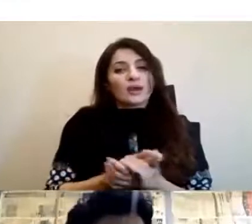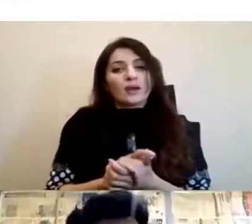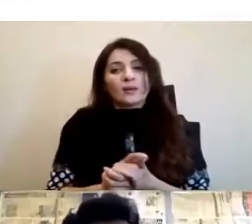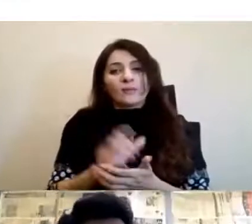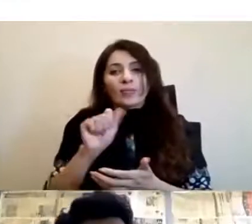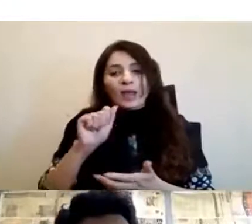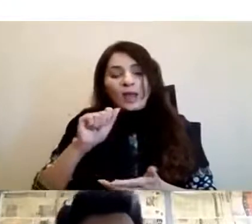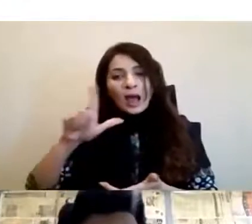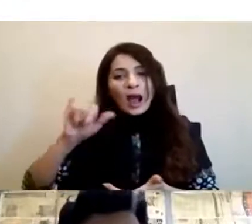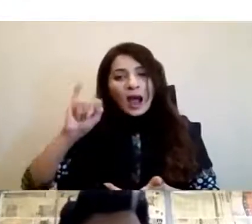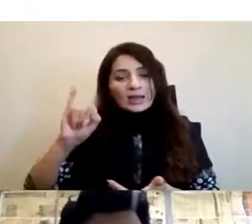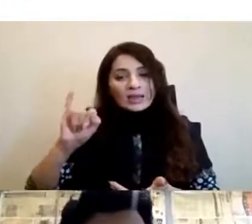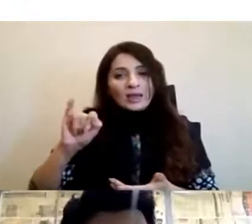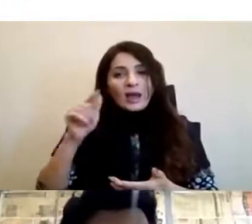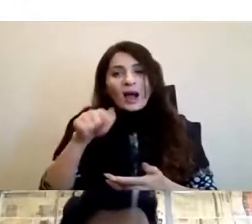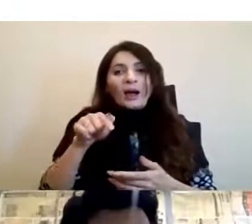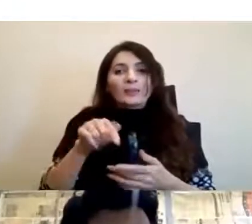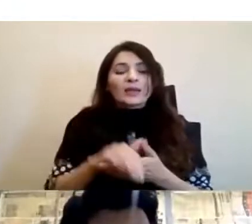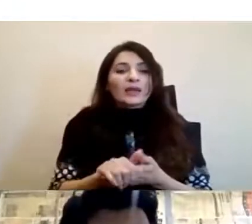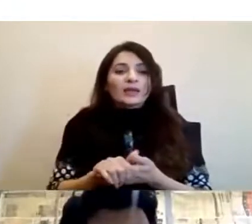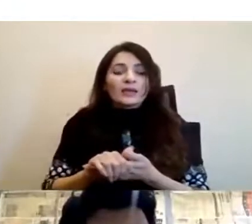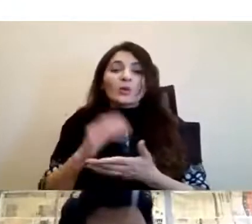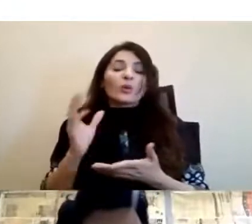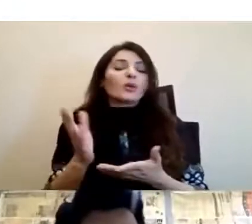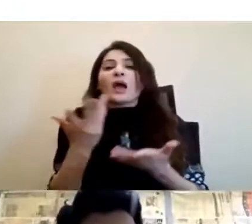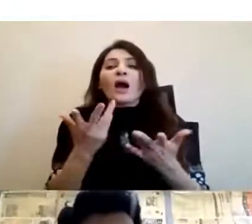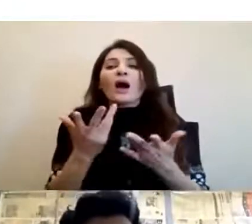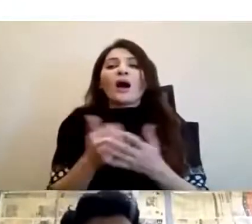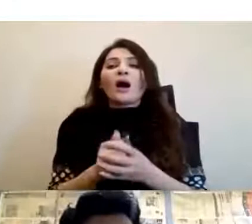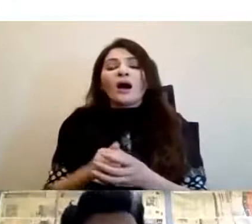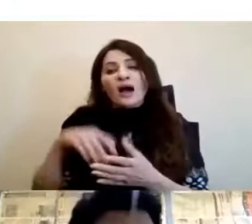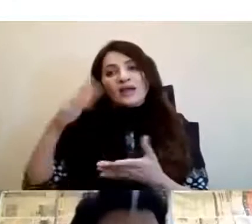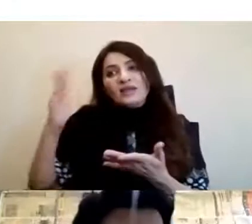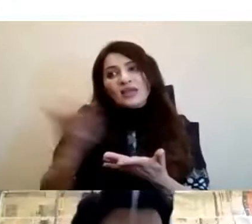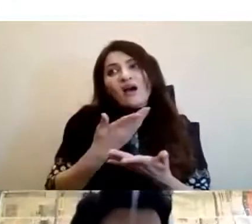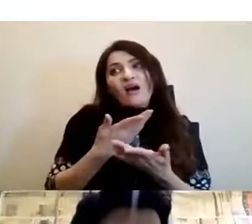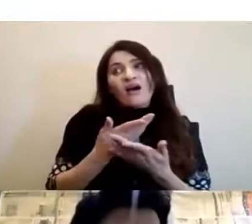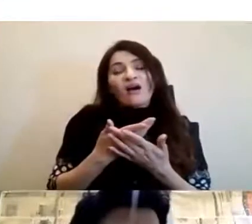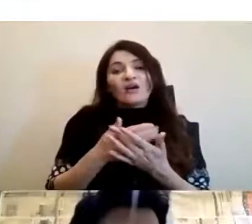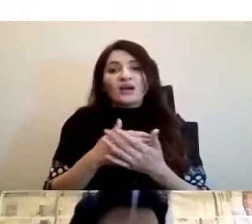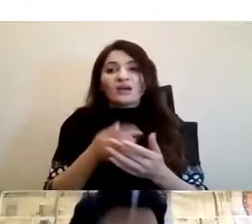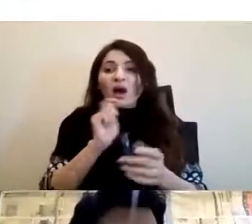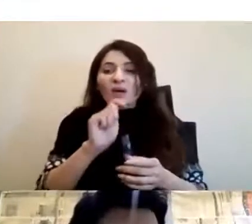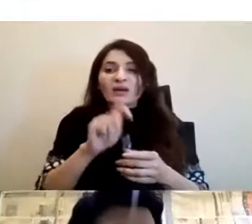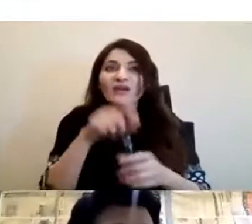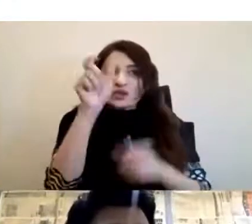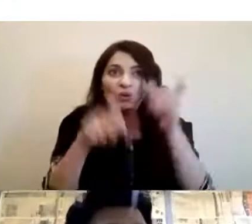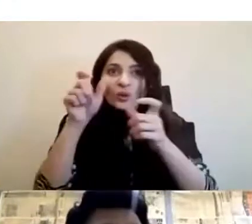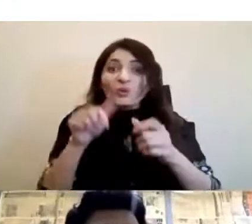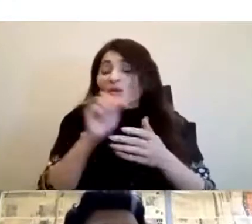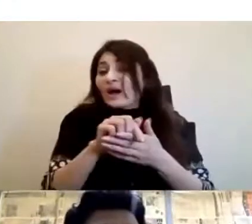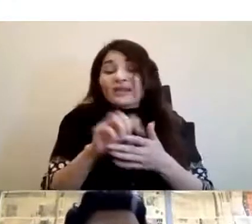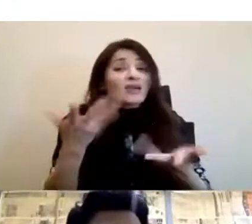opinion, what's the innovator's perspective on how some of these barriers can be overcome? Sure.